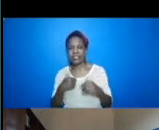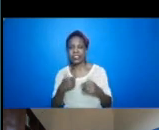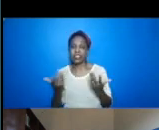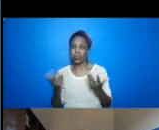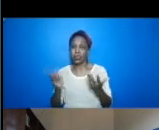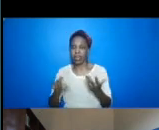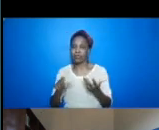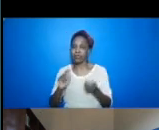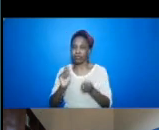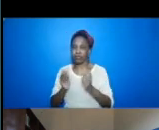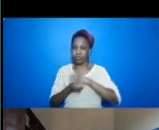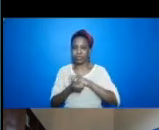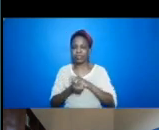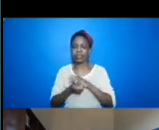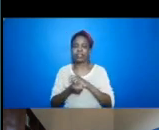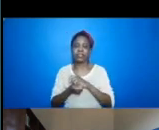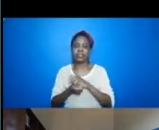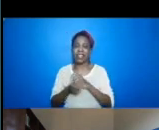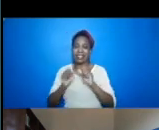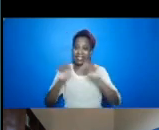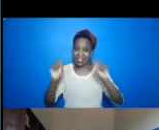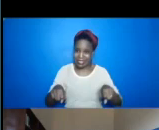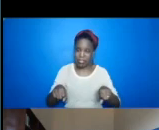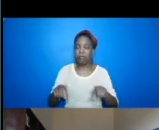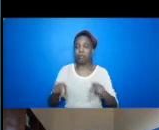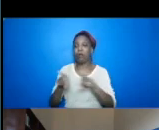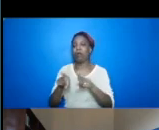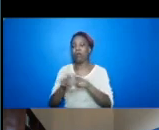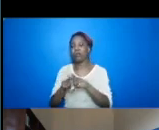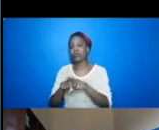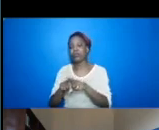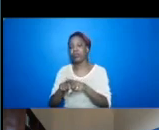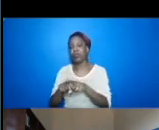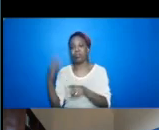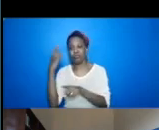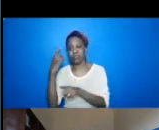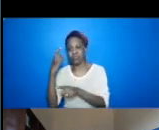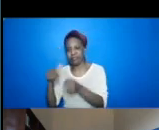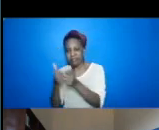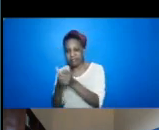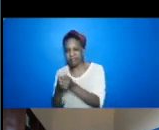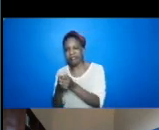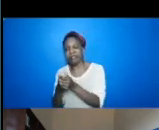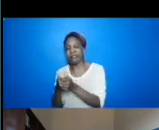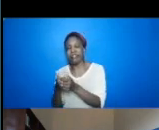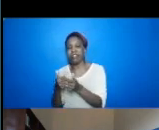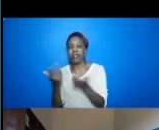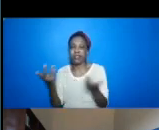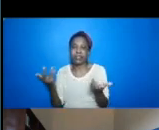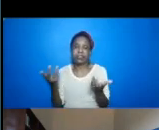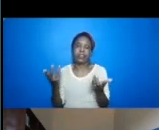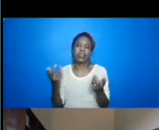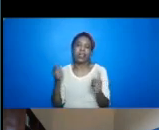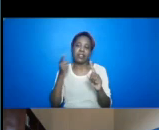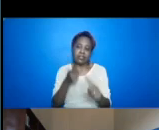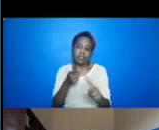the organizing logic in which those systems exist, which is the intention and the structure and the emphasis